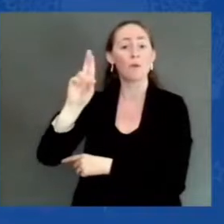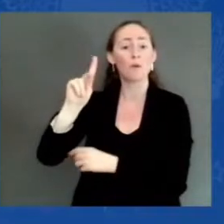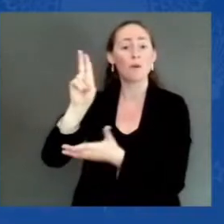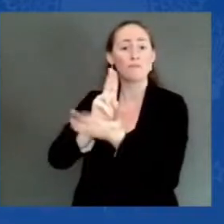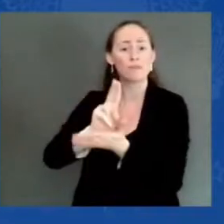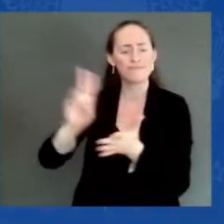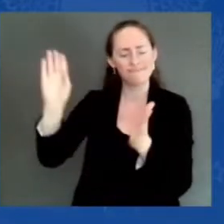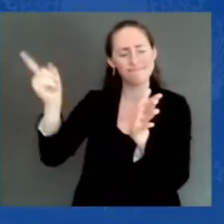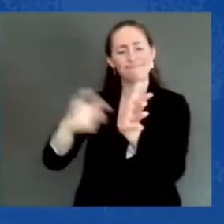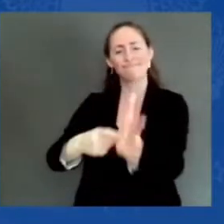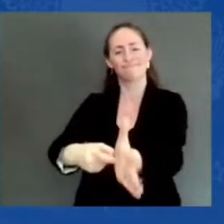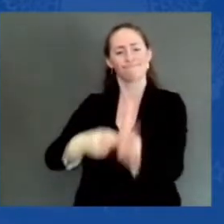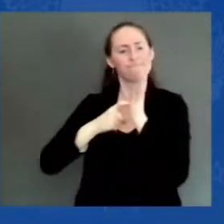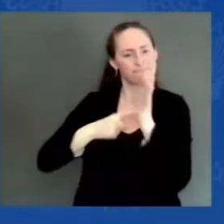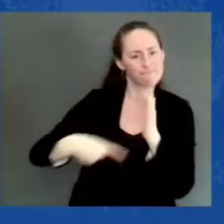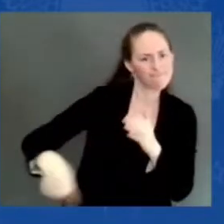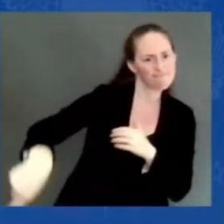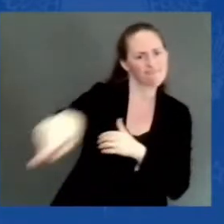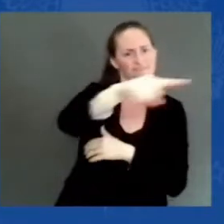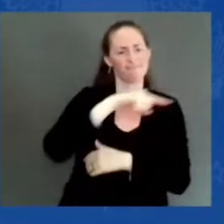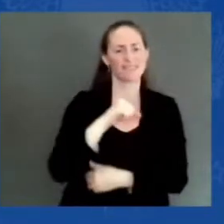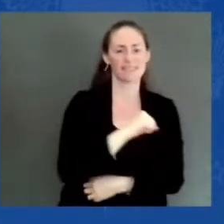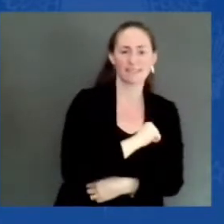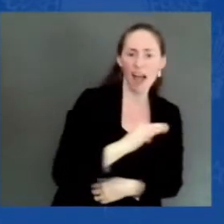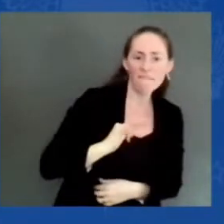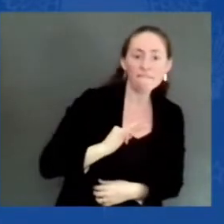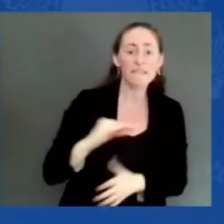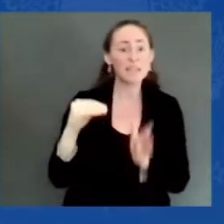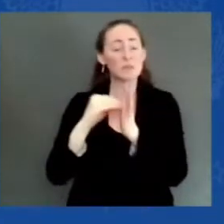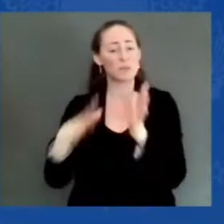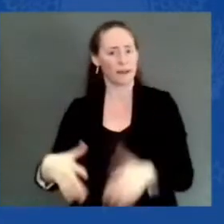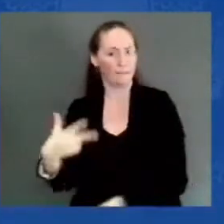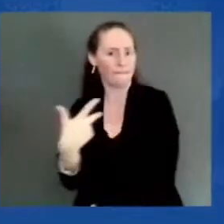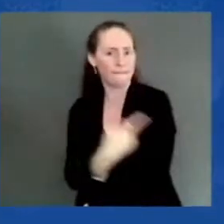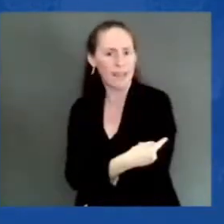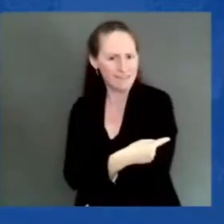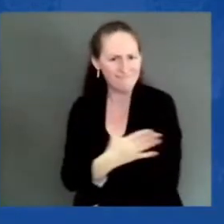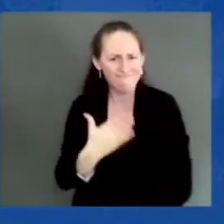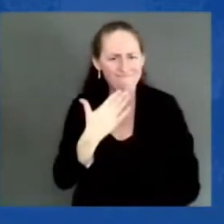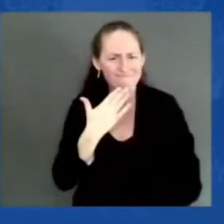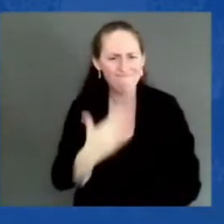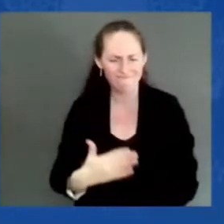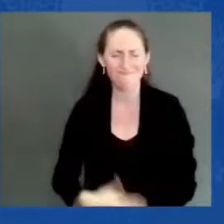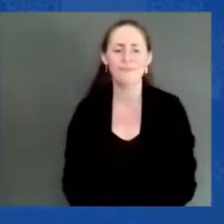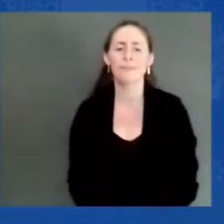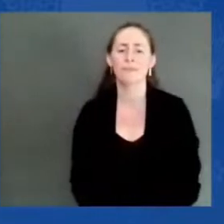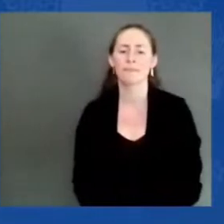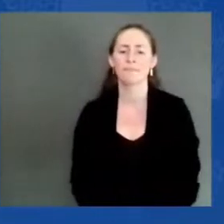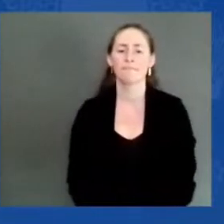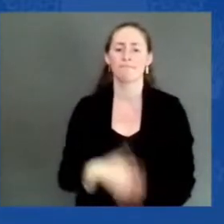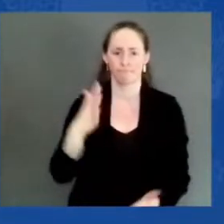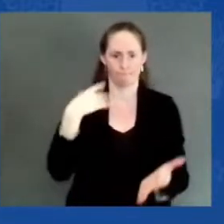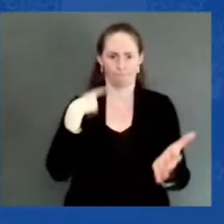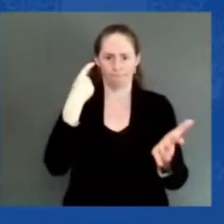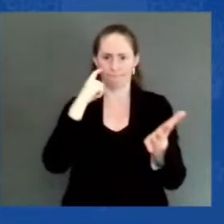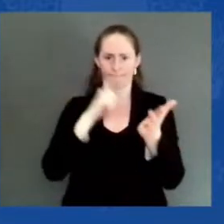health systems, more than 50 in the past 2 weeks, have announced vaccine